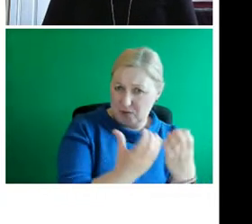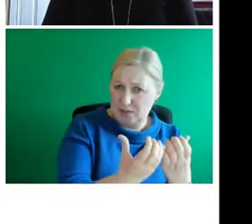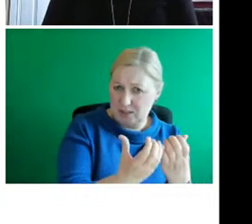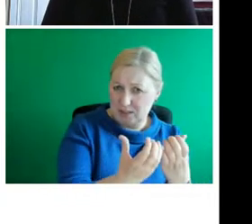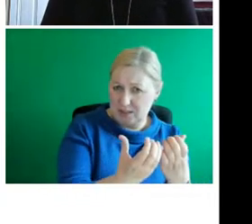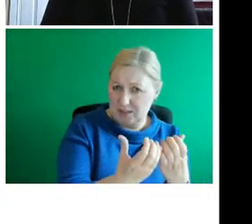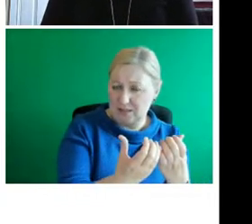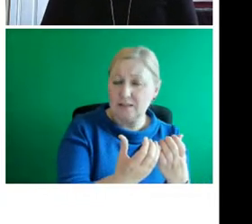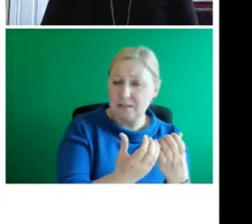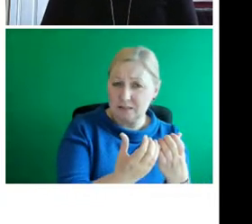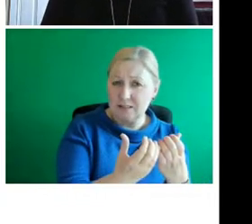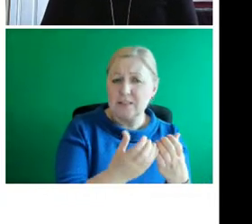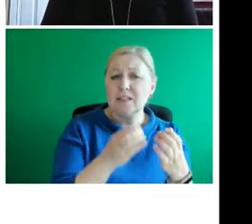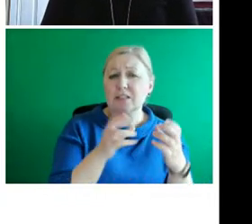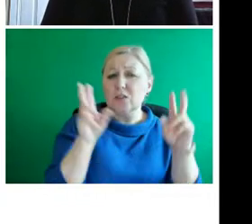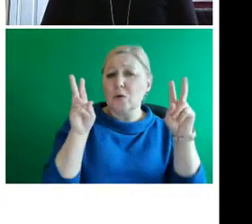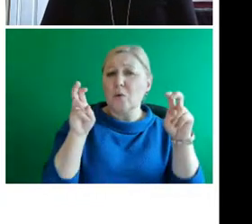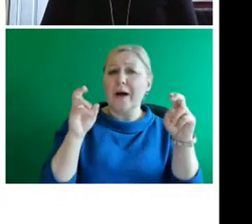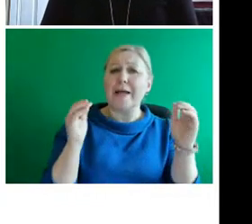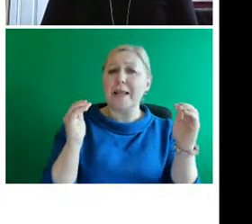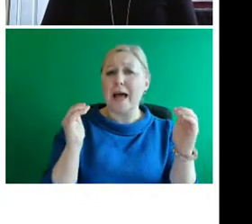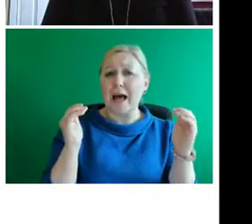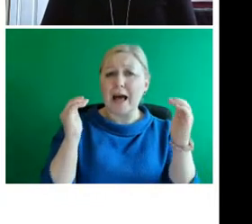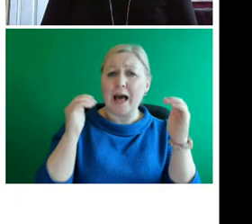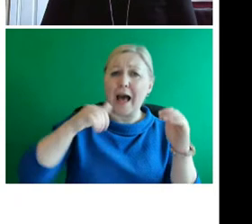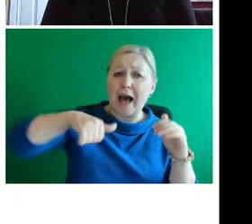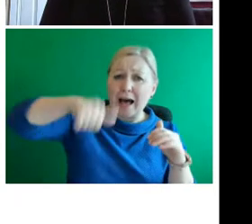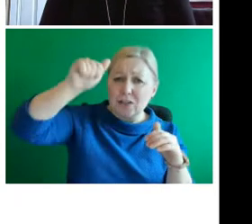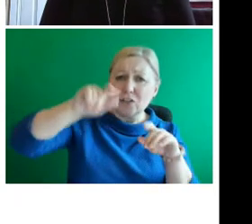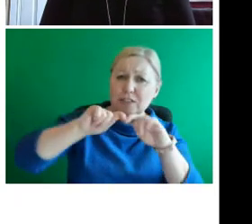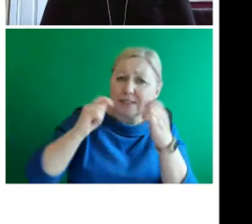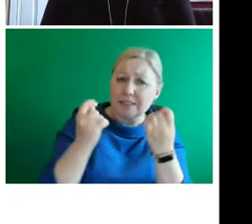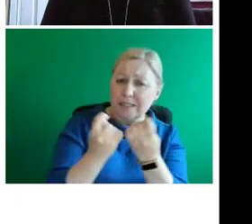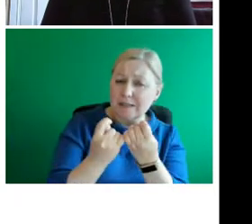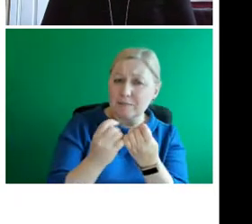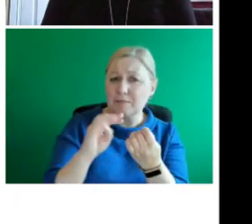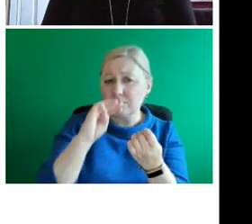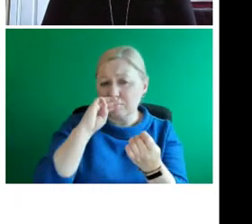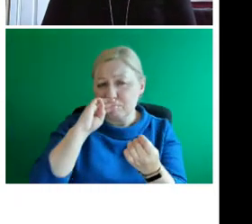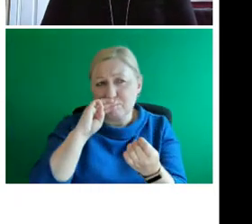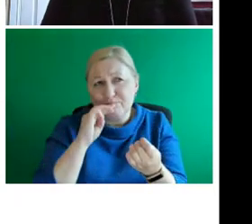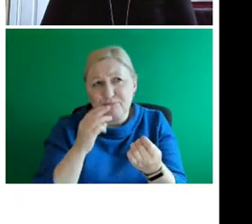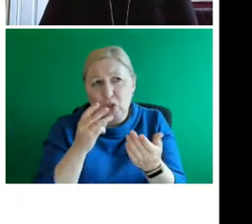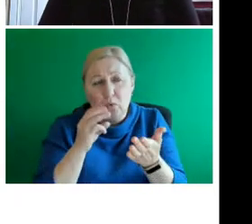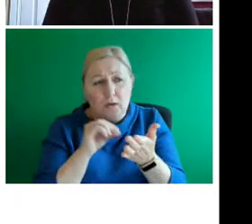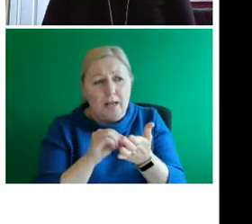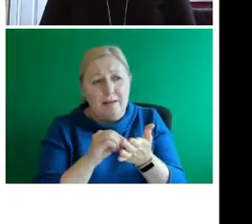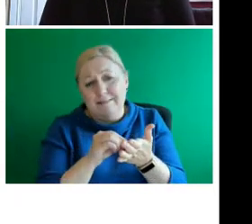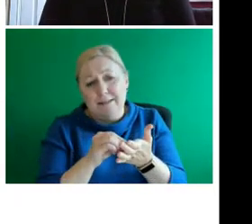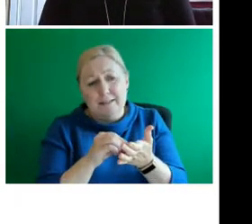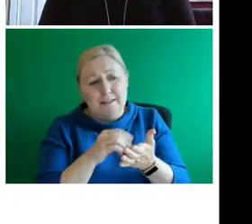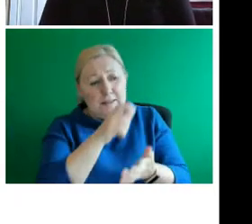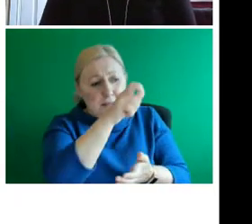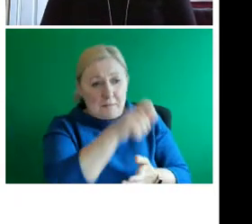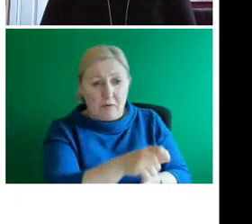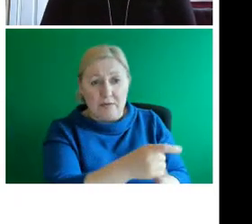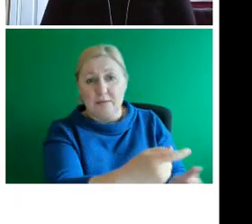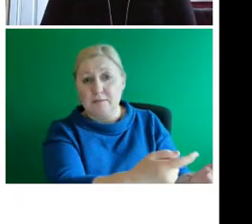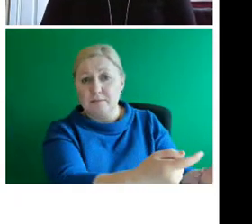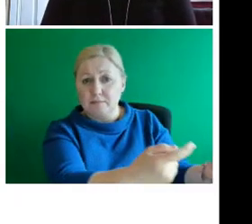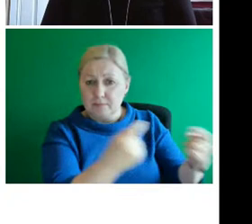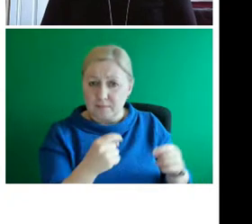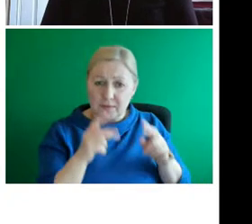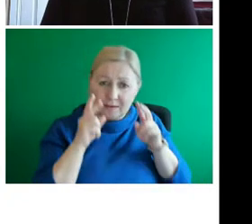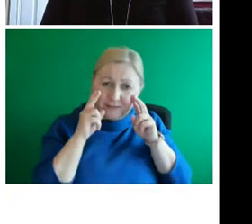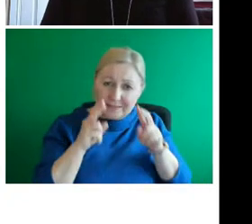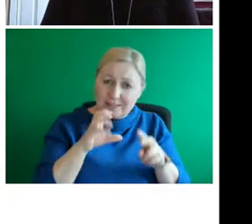adult team, the form that would take would be mostly outpatient clinics, where the person would come and see the person in clinic, so they'd